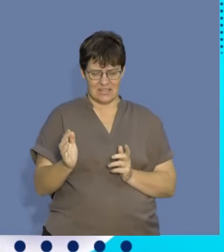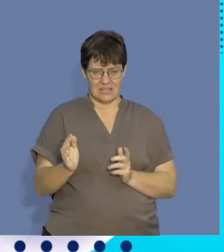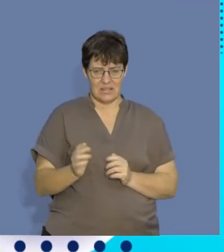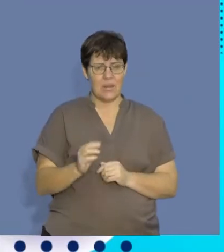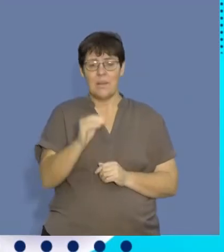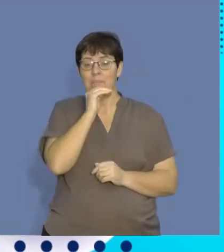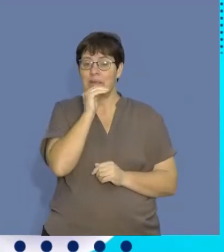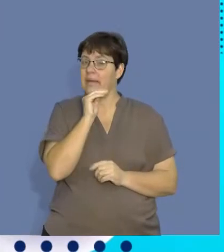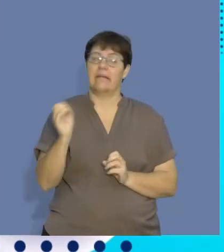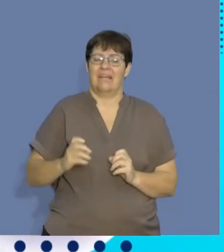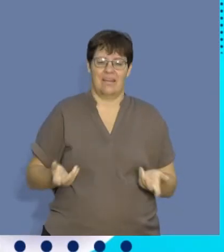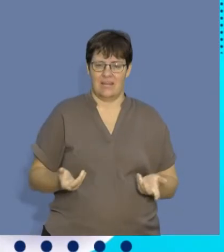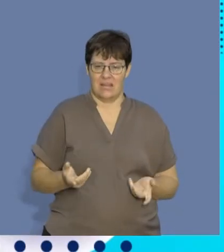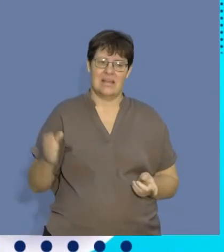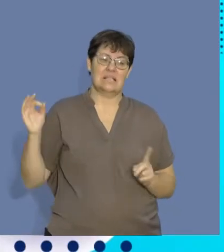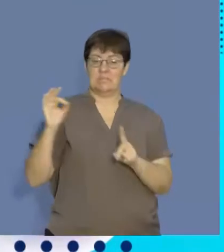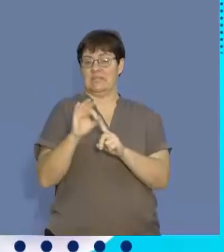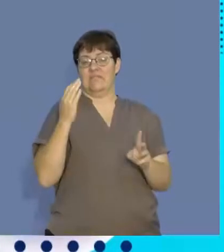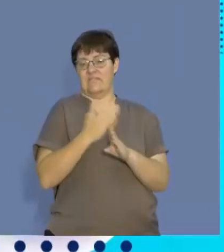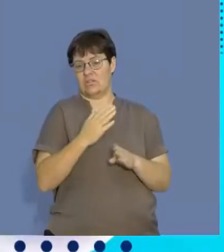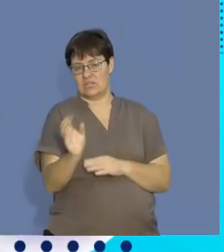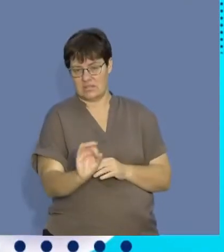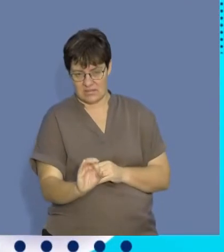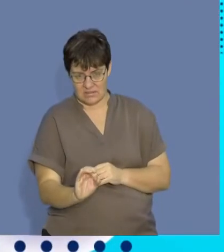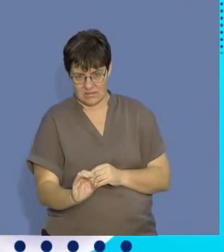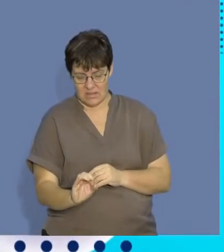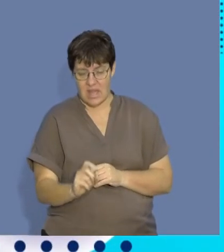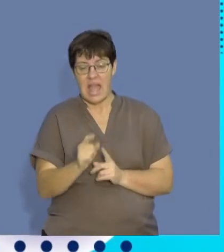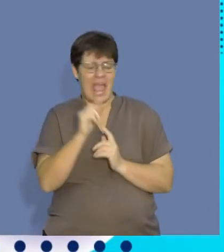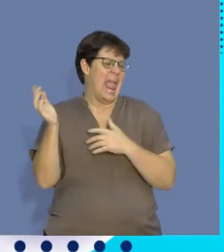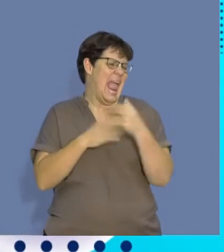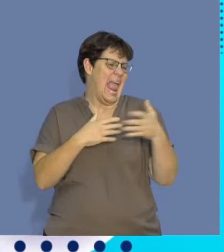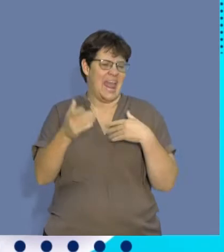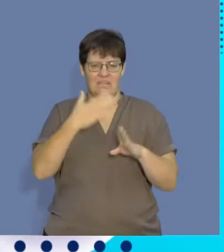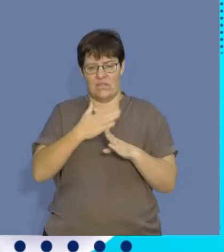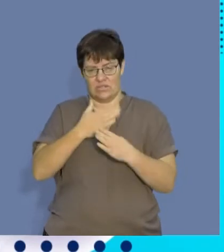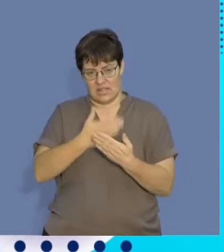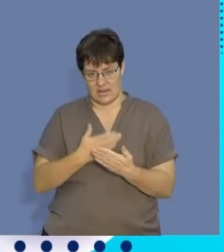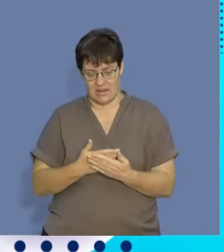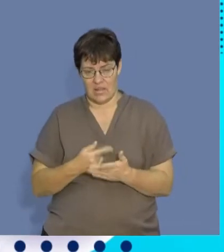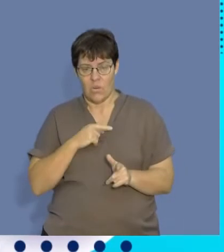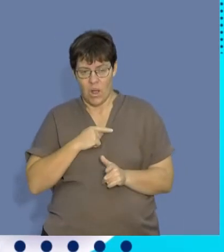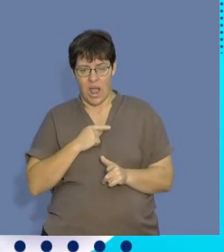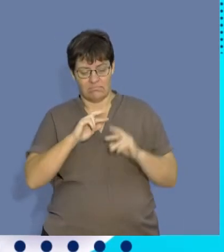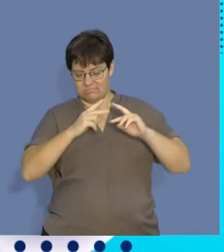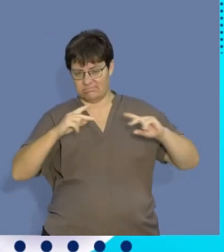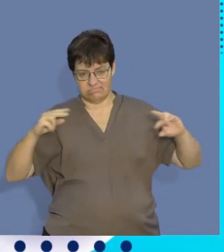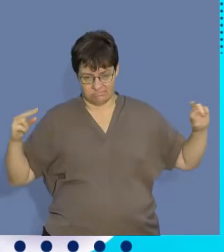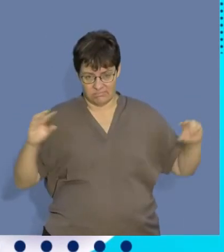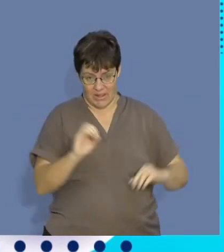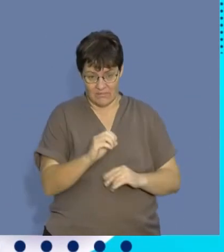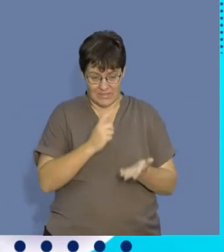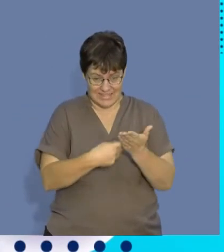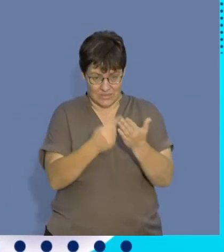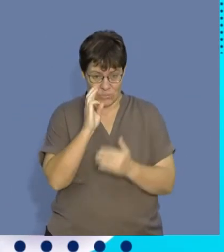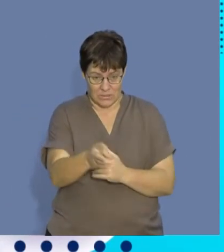really mean that it's a specific function. No, it can be any function. Because remember, we're going to talk about types of functions, right?